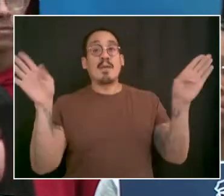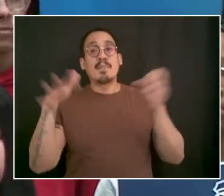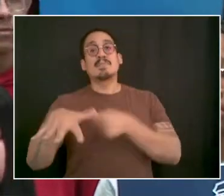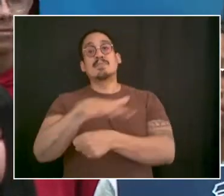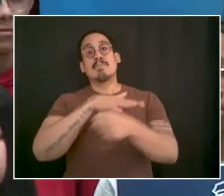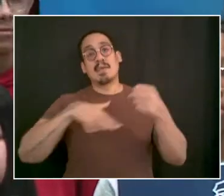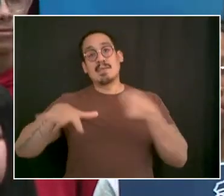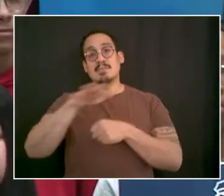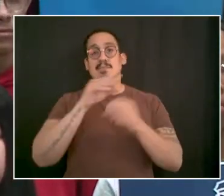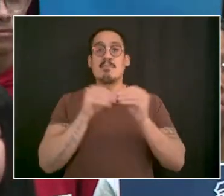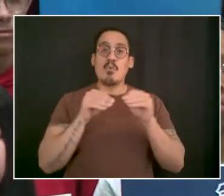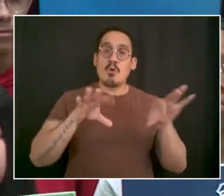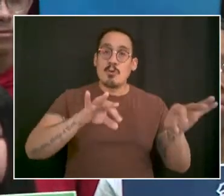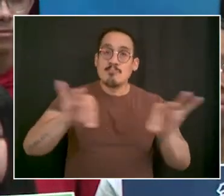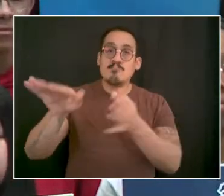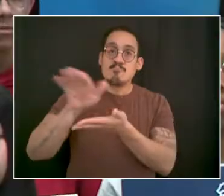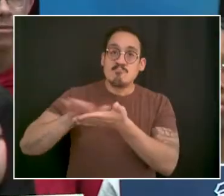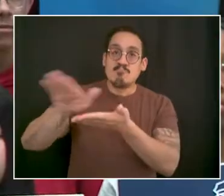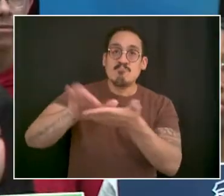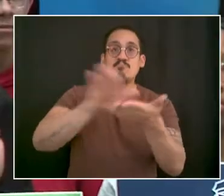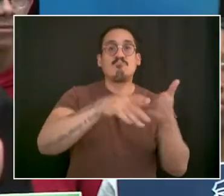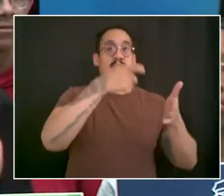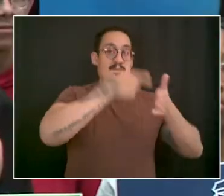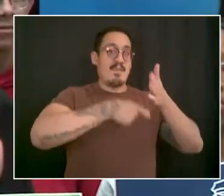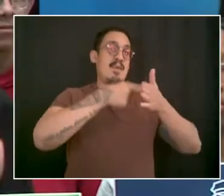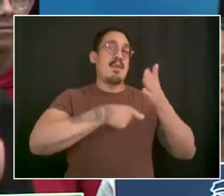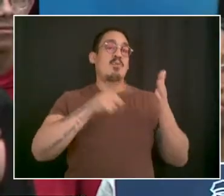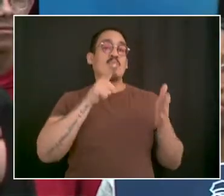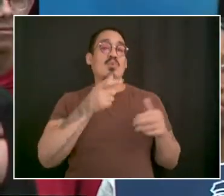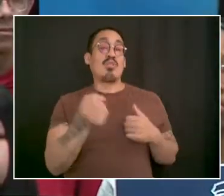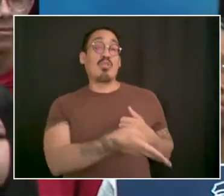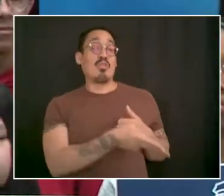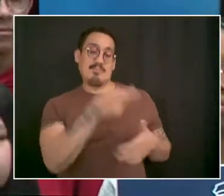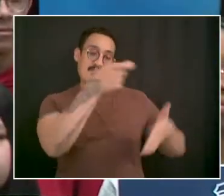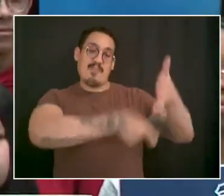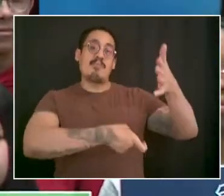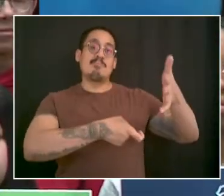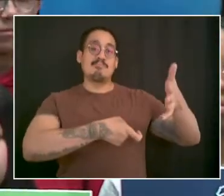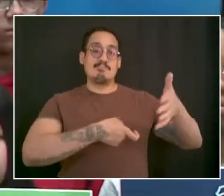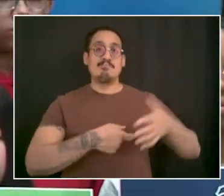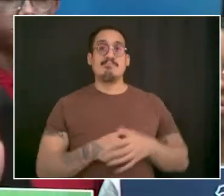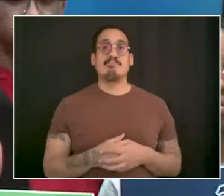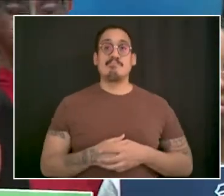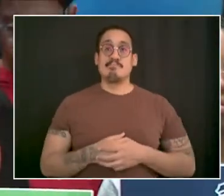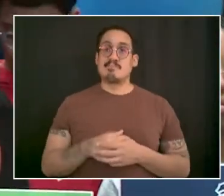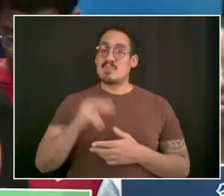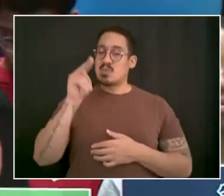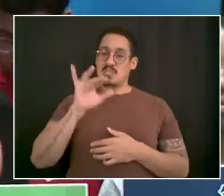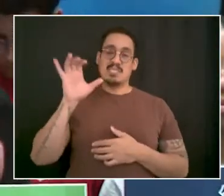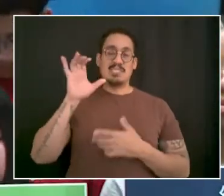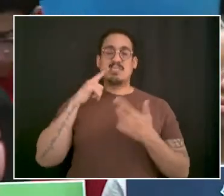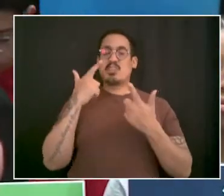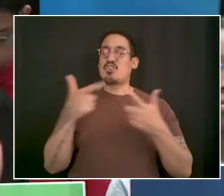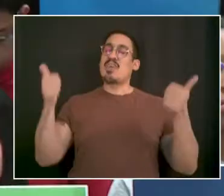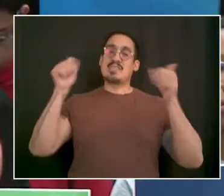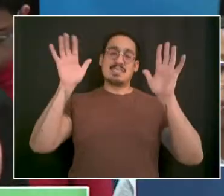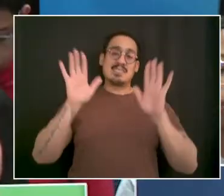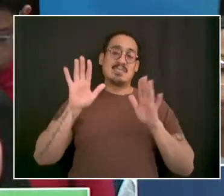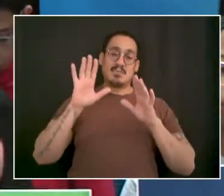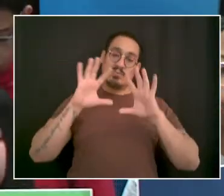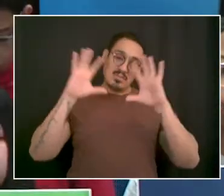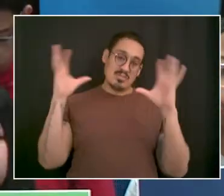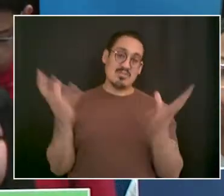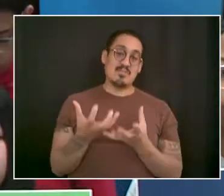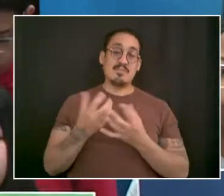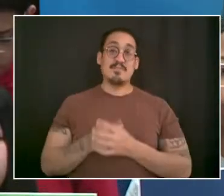littering. This is also baseline. New York City is the greatest city in the world, and our administration has